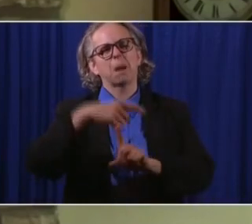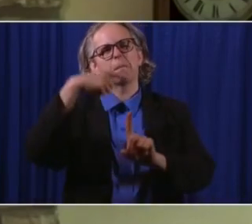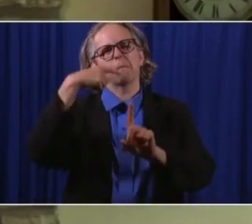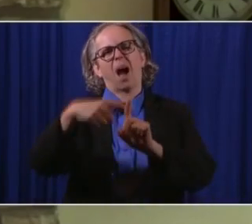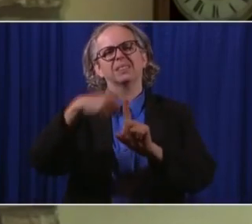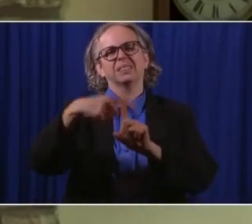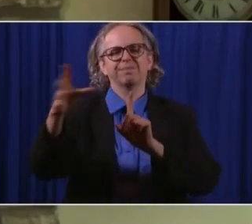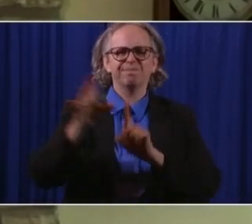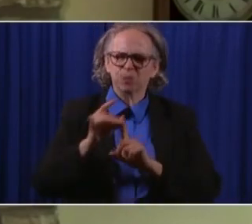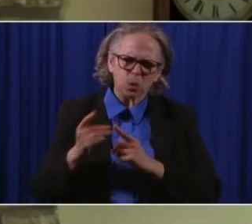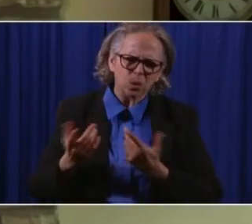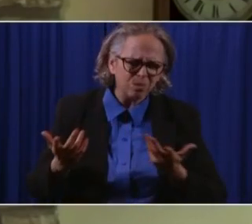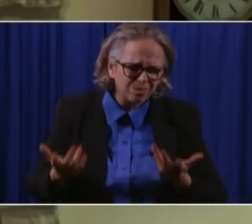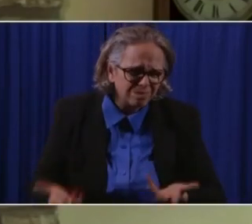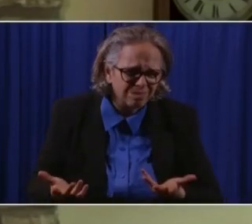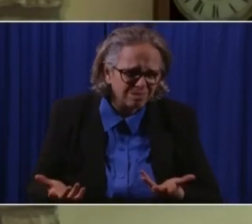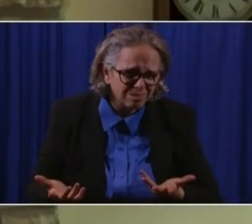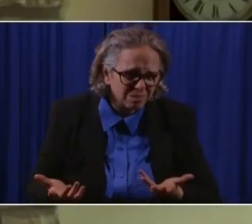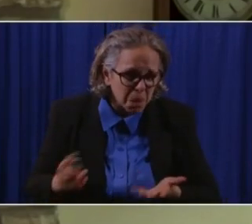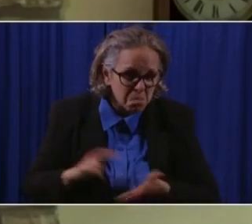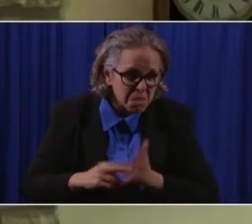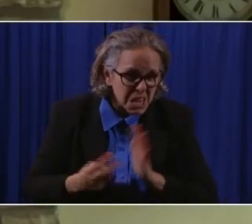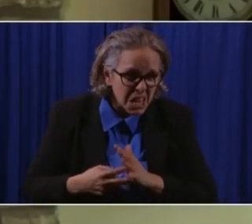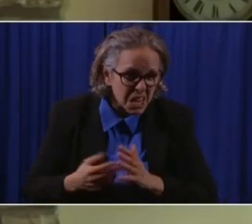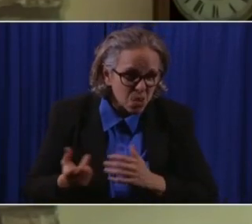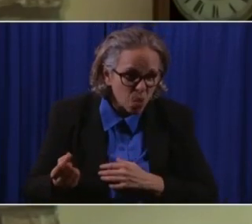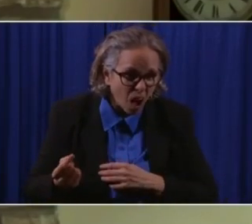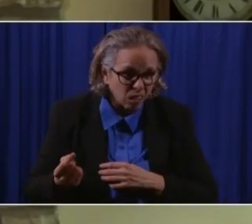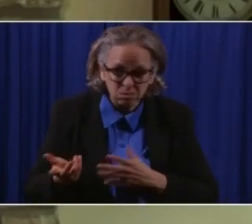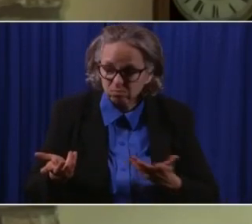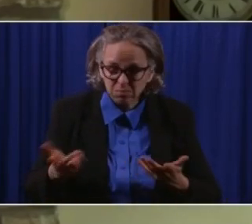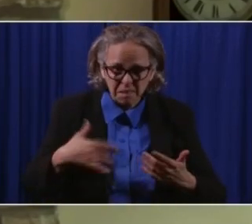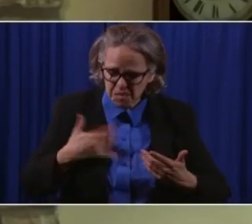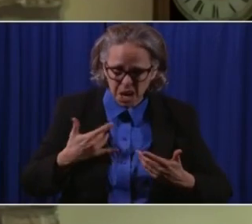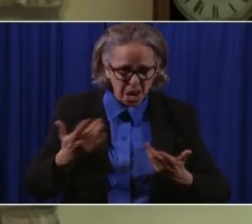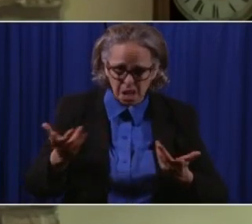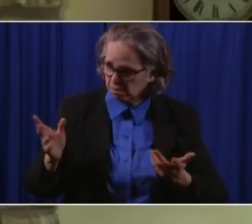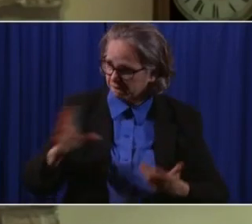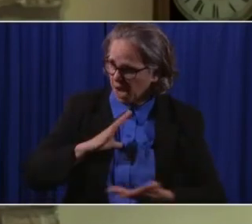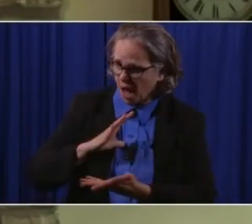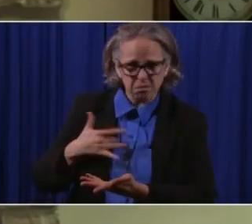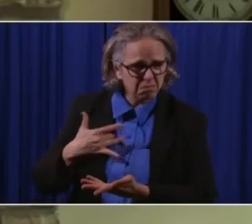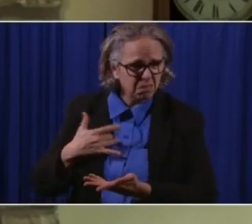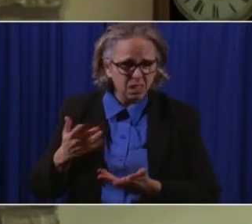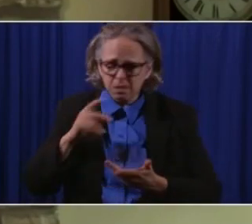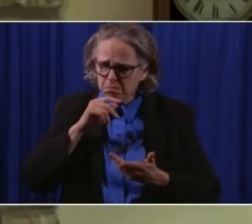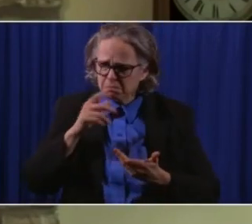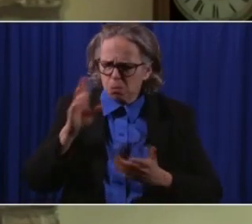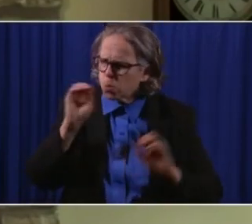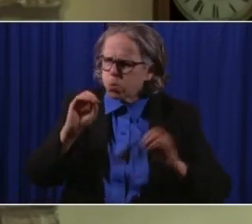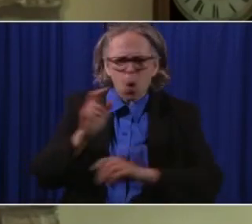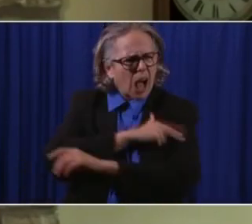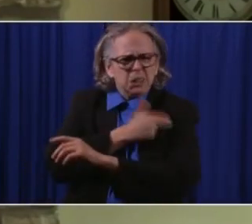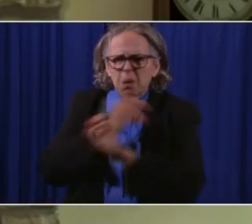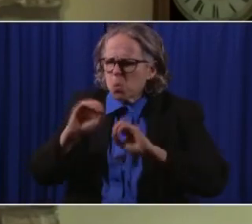does not exhibit you know, any kind of major problem, never has to go to the hospital, for example.